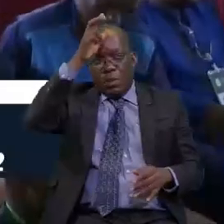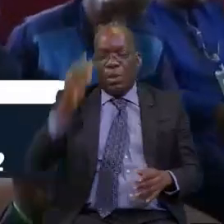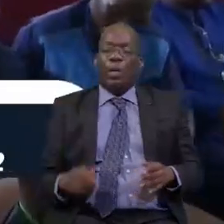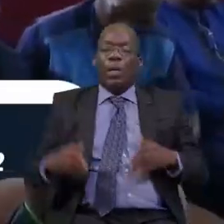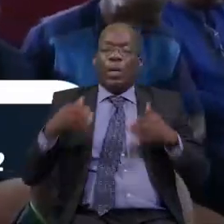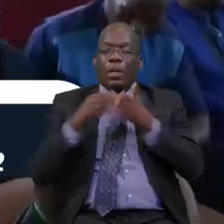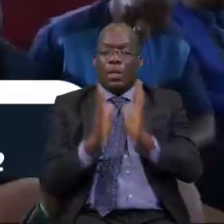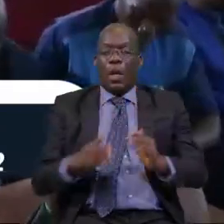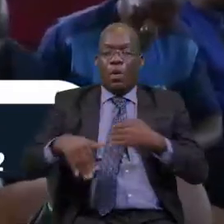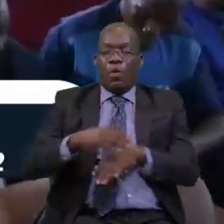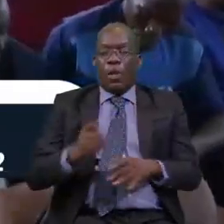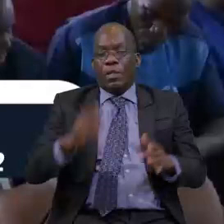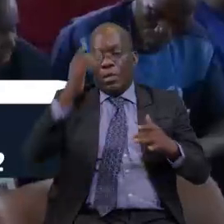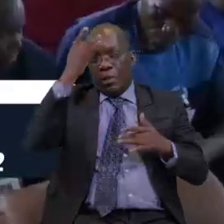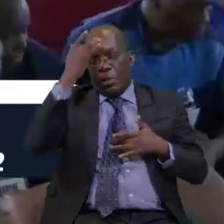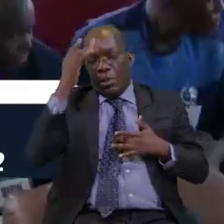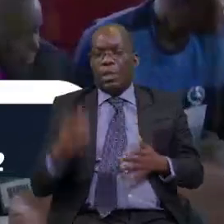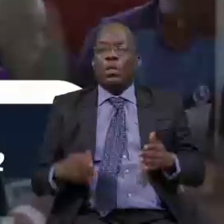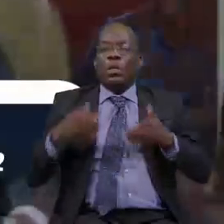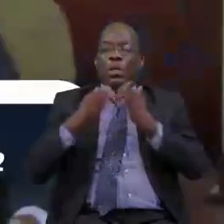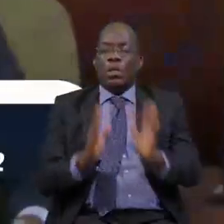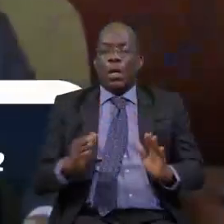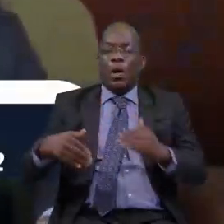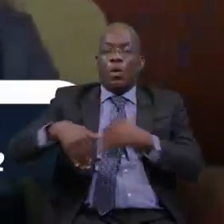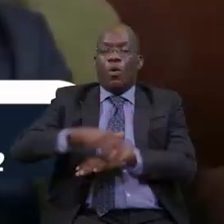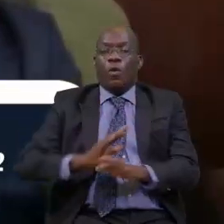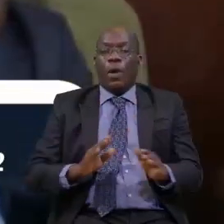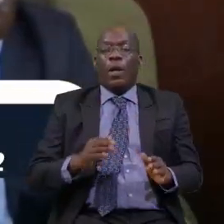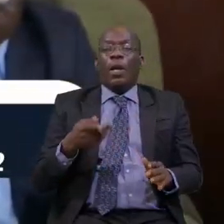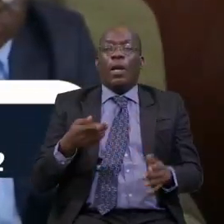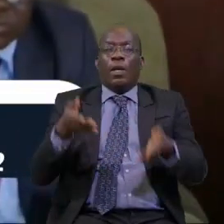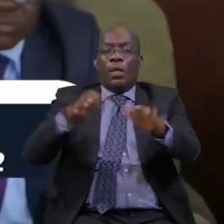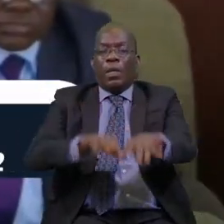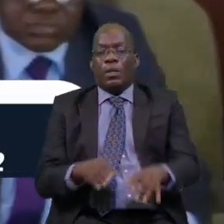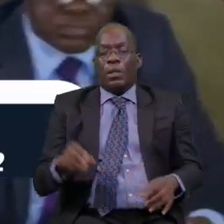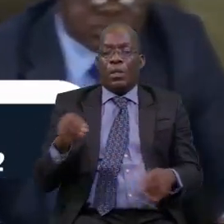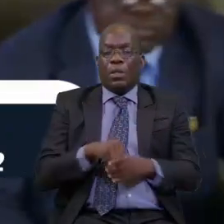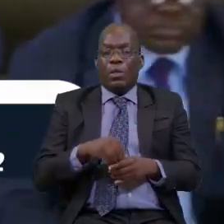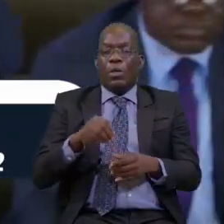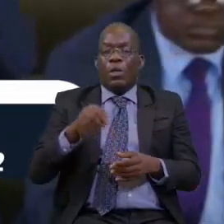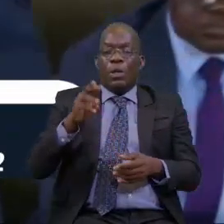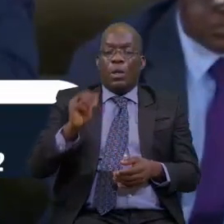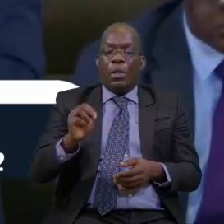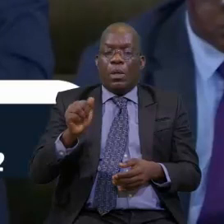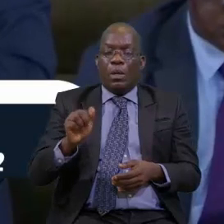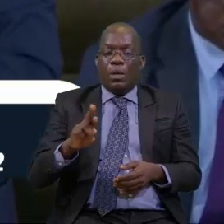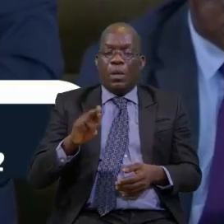disease realm. And leader over the realm of death. In chapter 5 of Mark, you come to